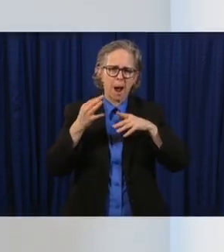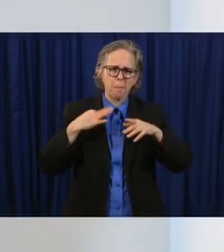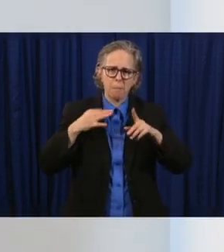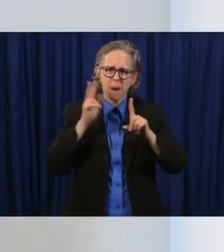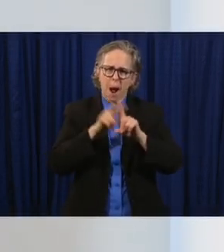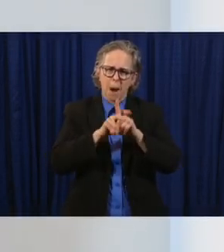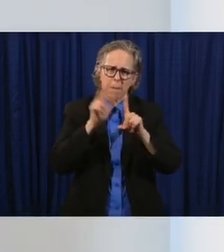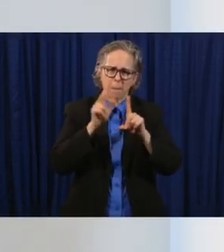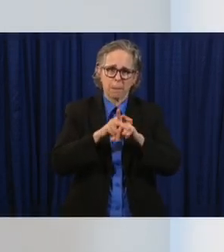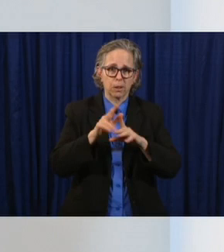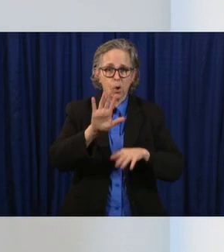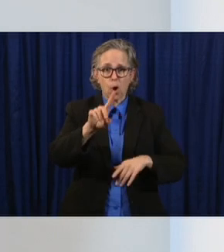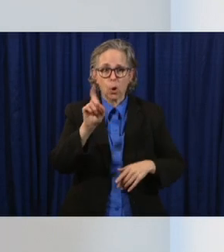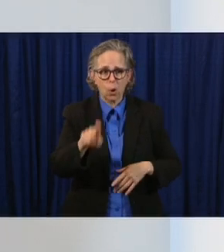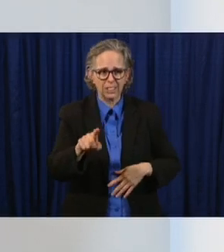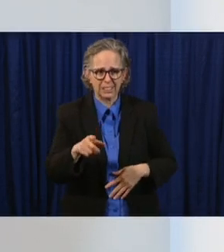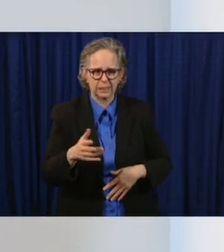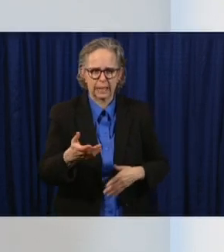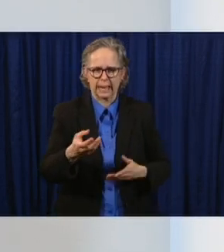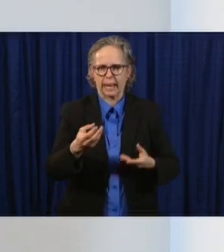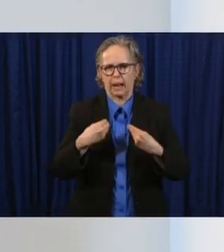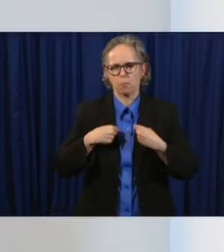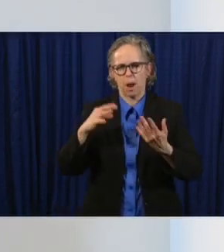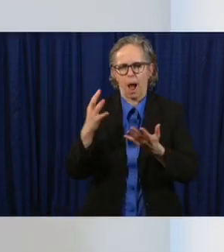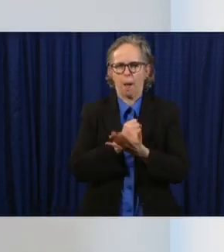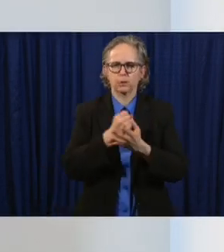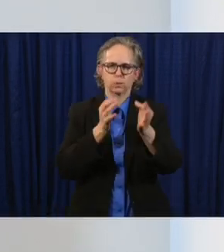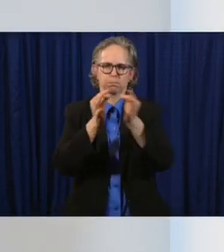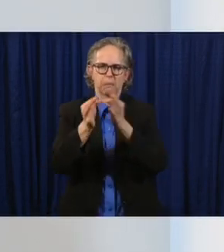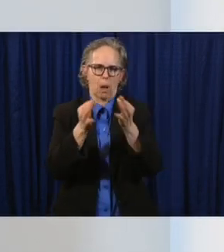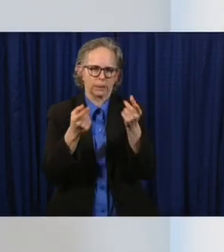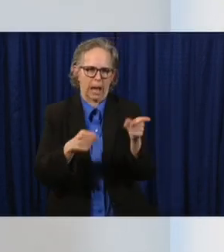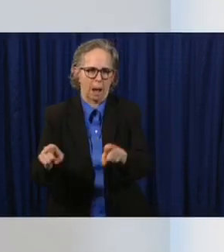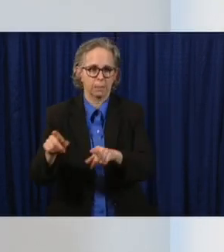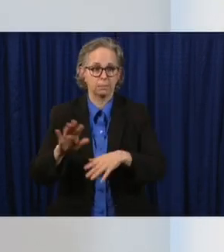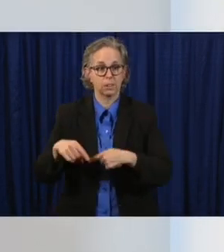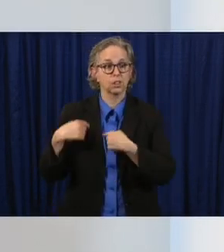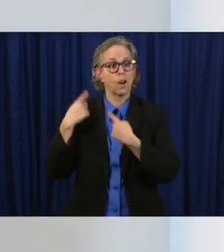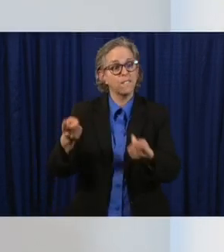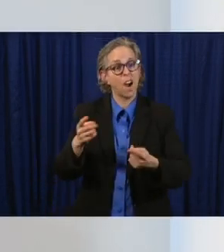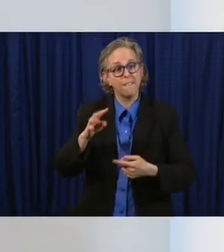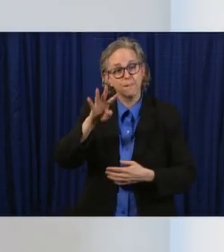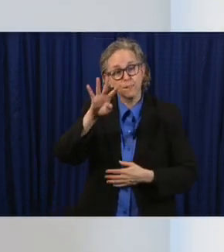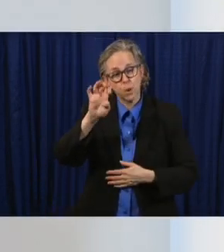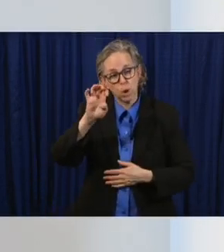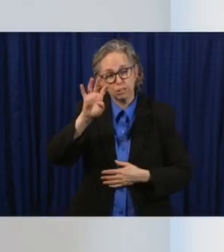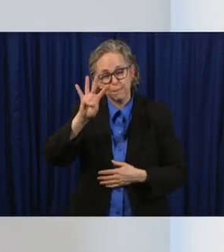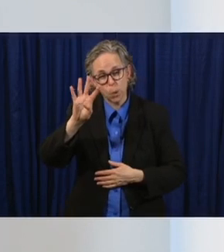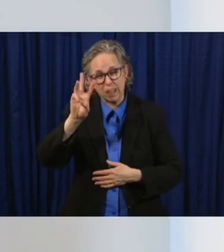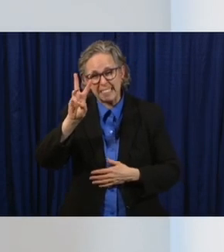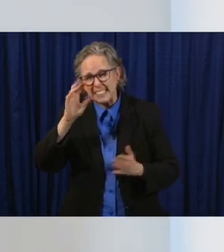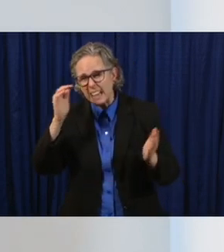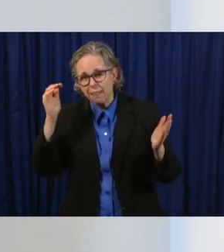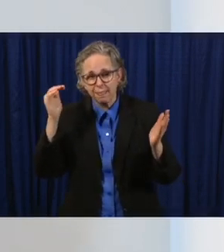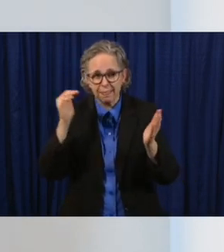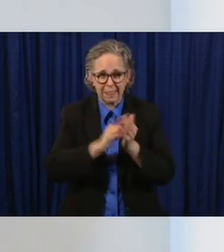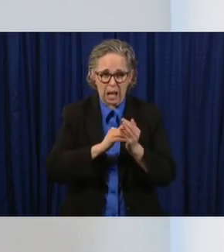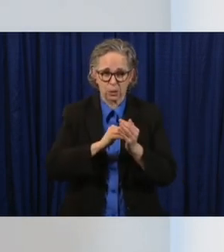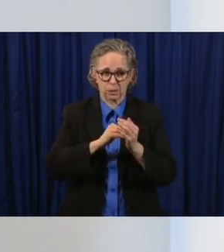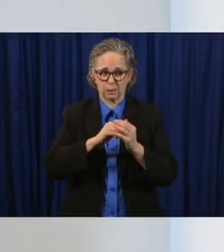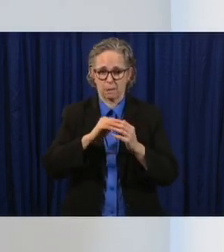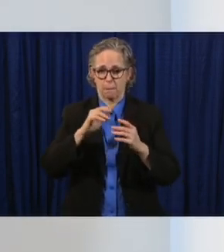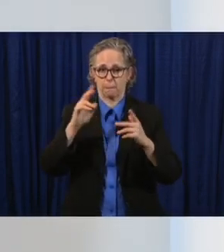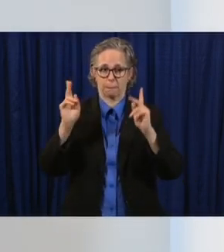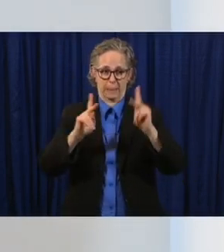more color to this. So far, 446,000 Ohioans have been serviced through the unemployment